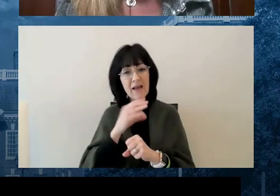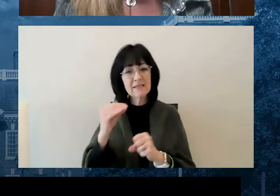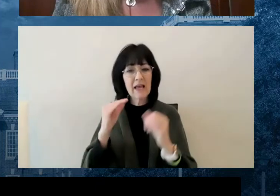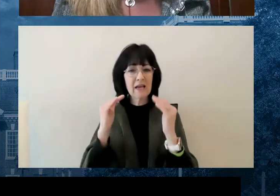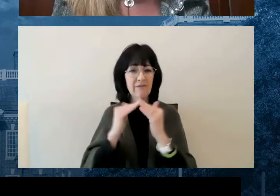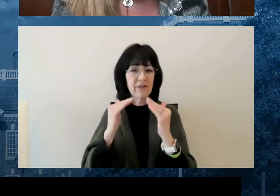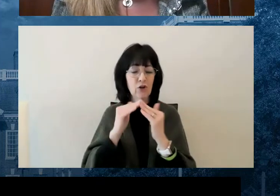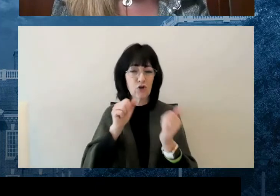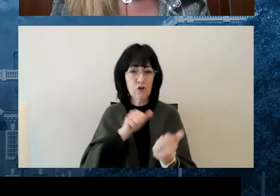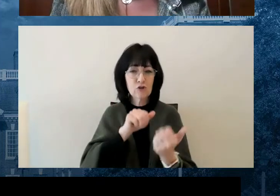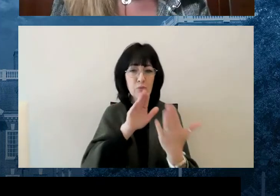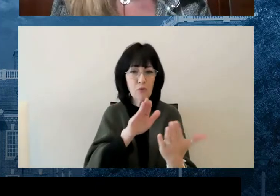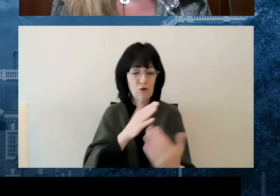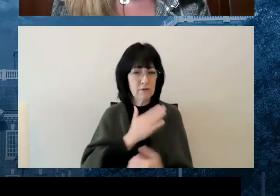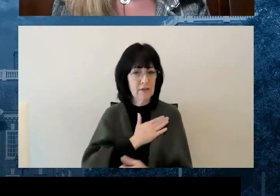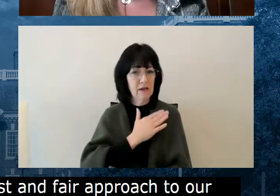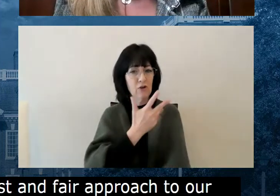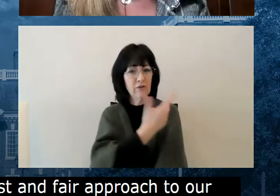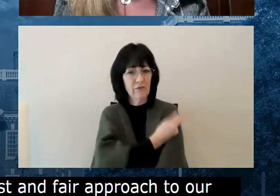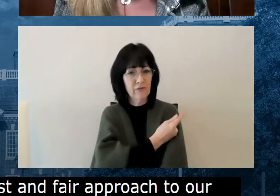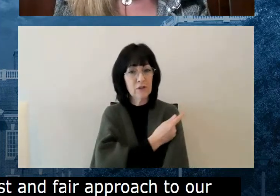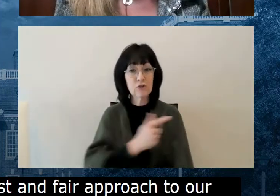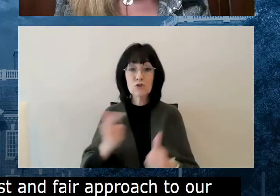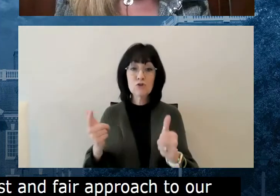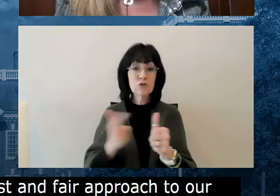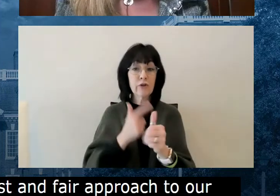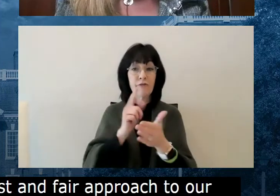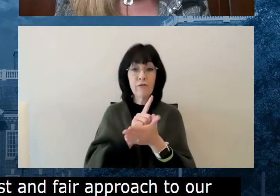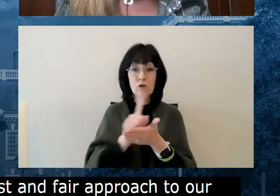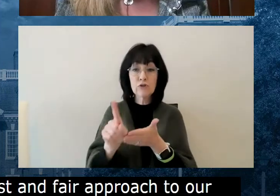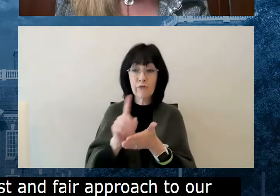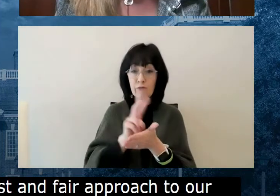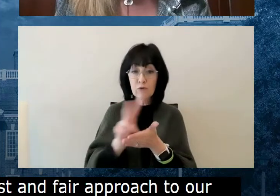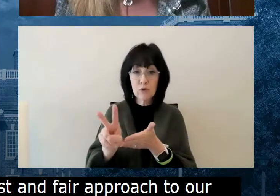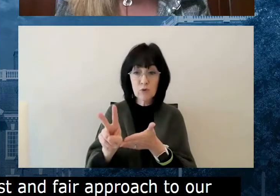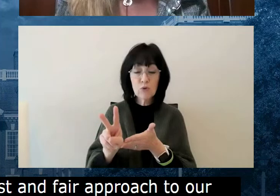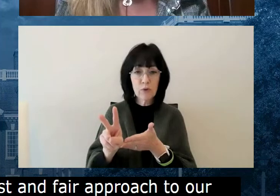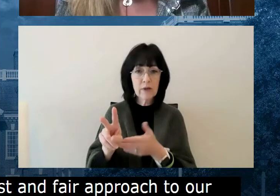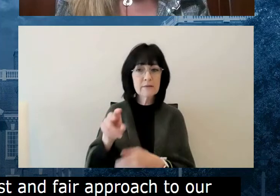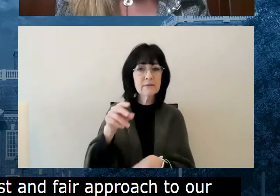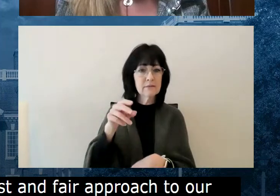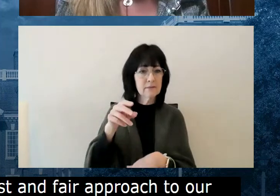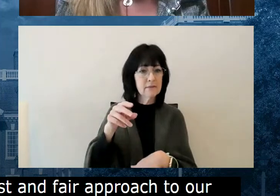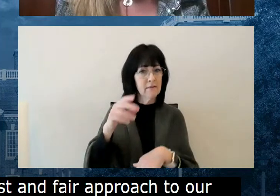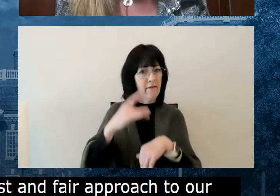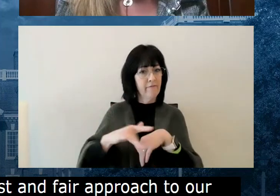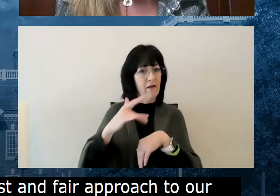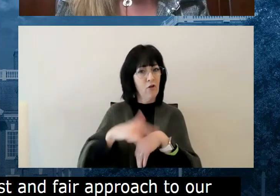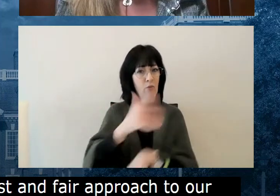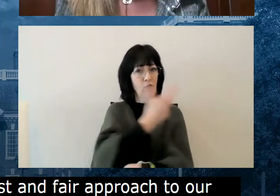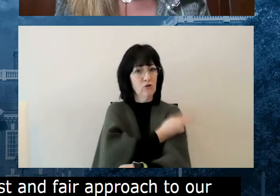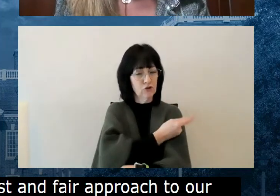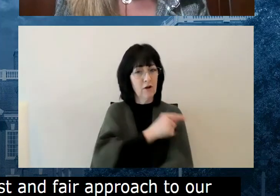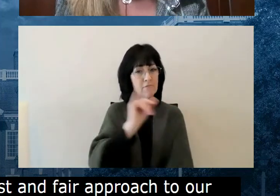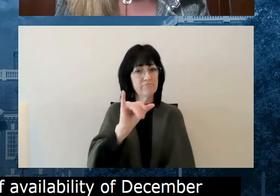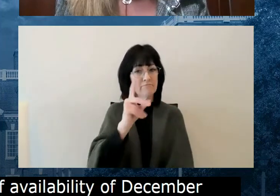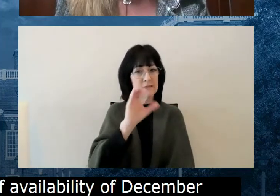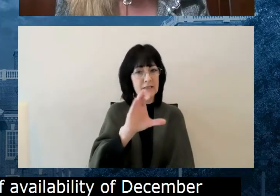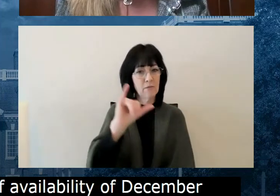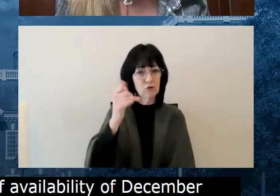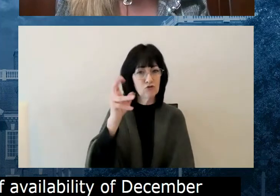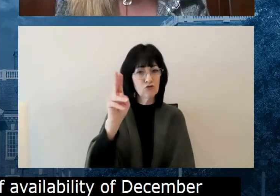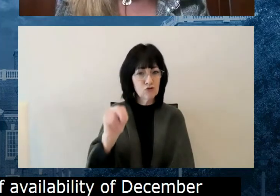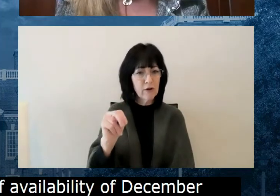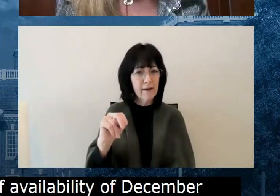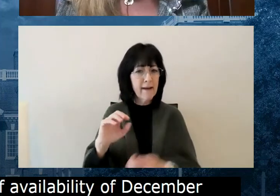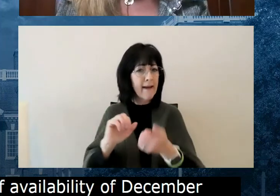our vaccination. And after the first few weeks of vaccine availability in December, January, we recognized that the ways that we could be